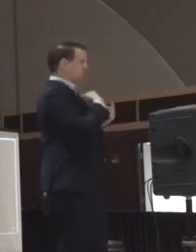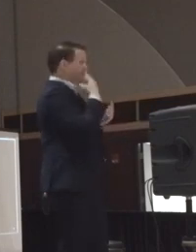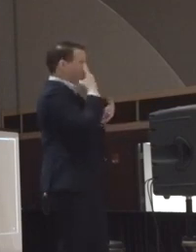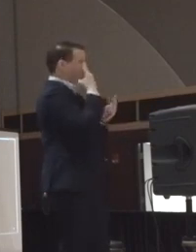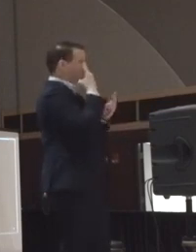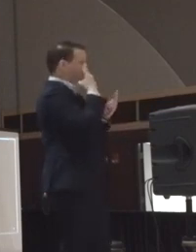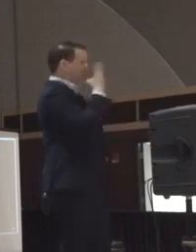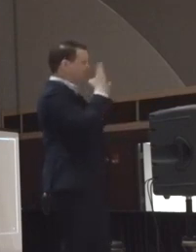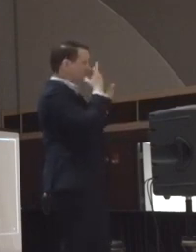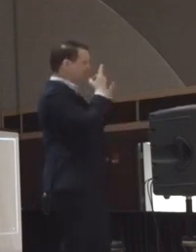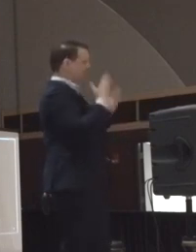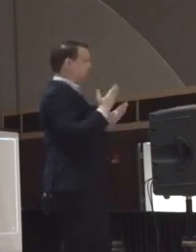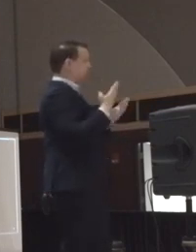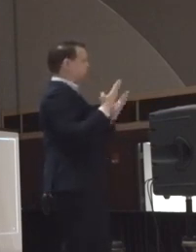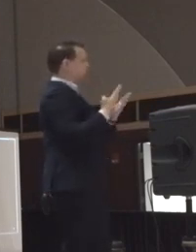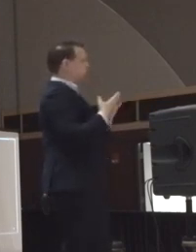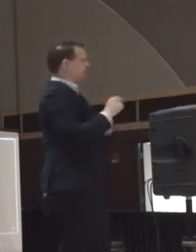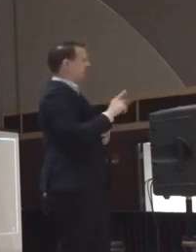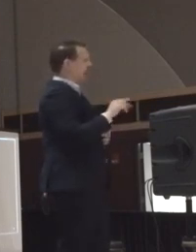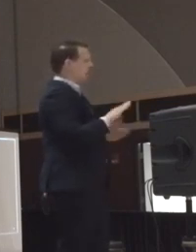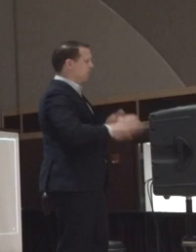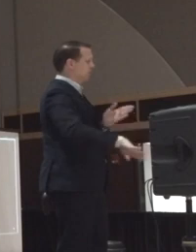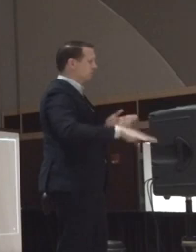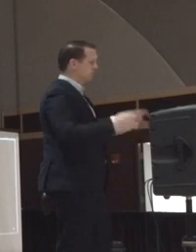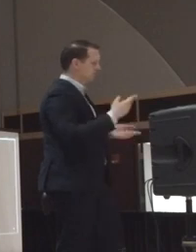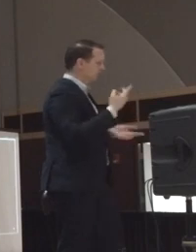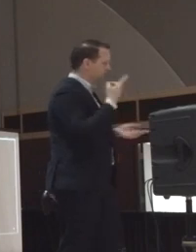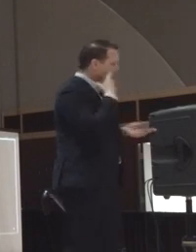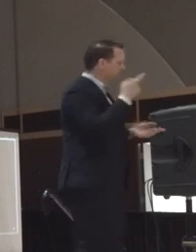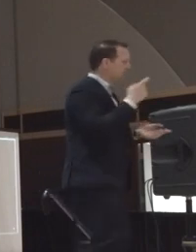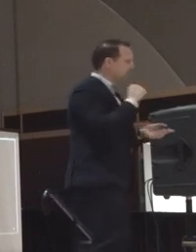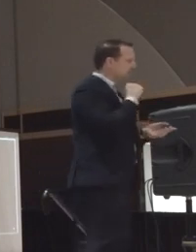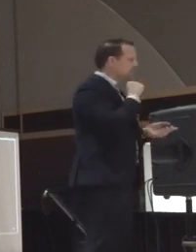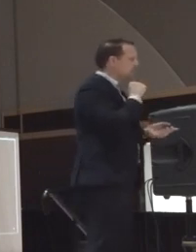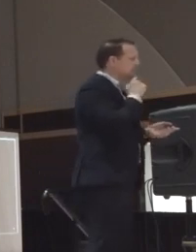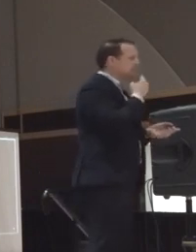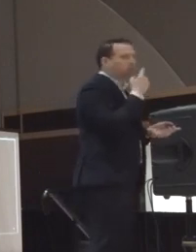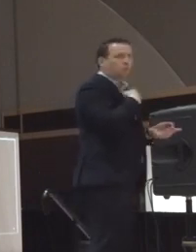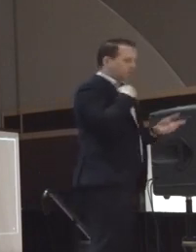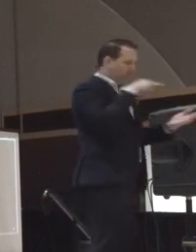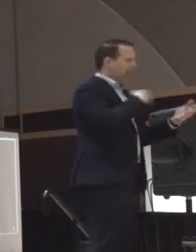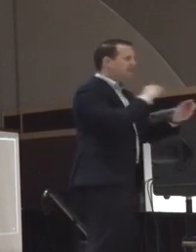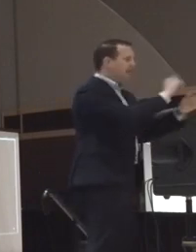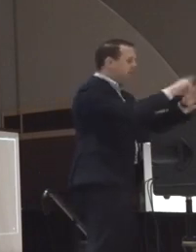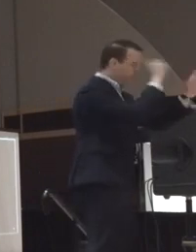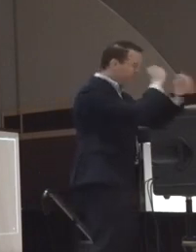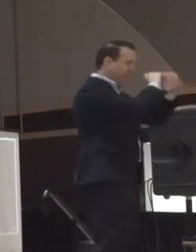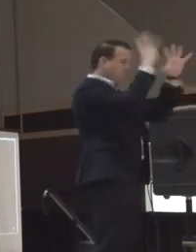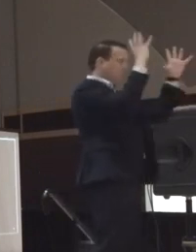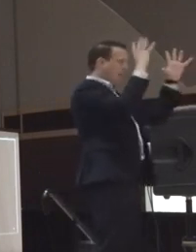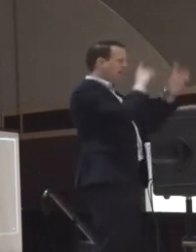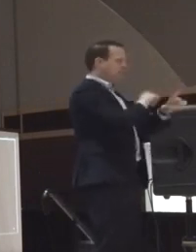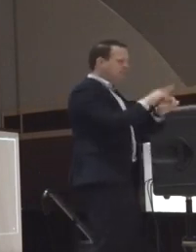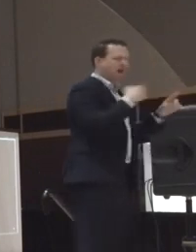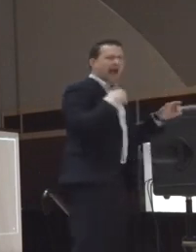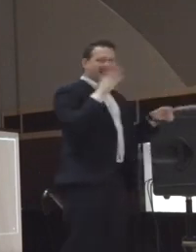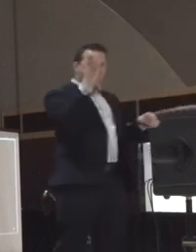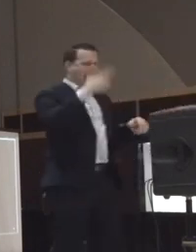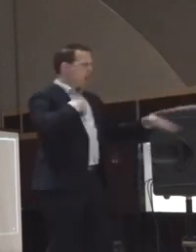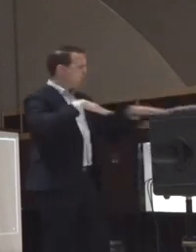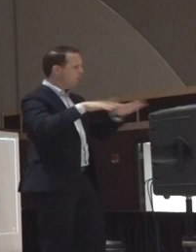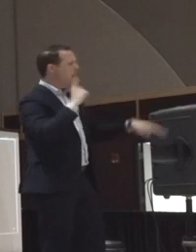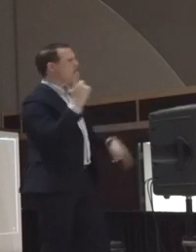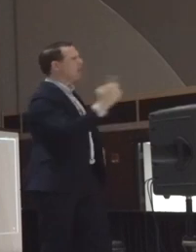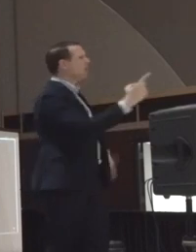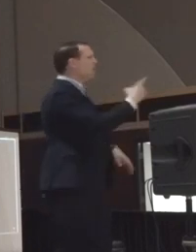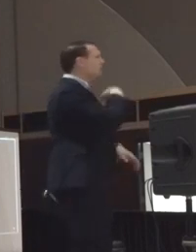out. We can't do algebra because there's nothing there to visualize. Well, as we were walking around underneath that launch pad, I